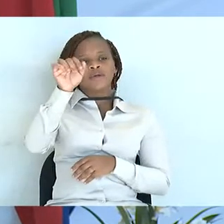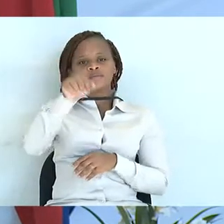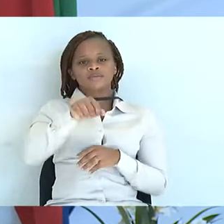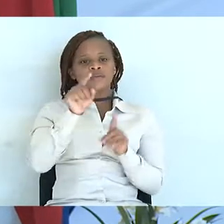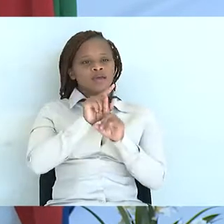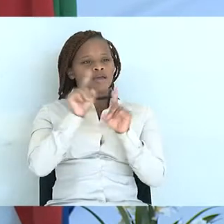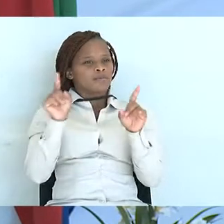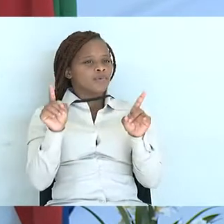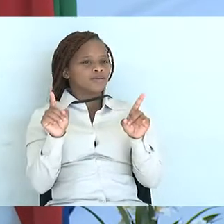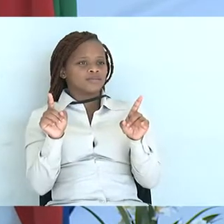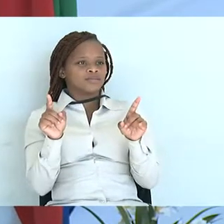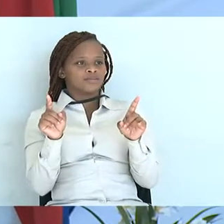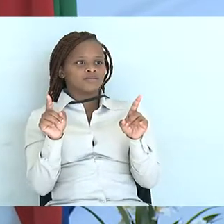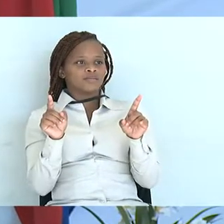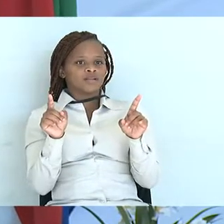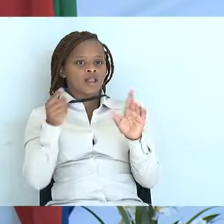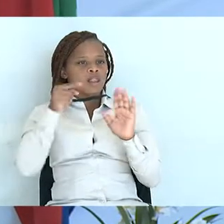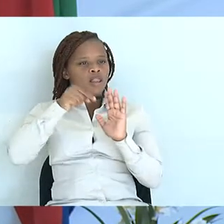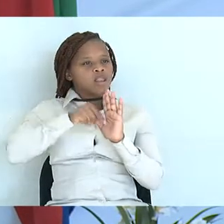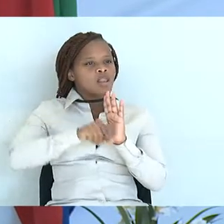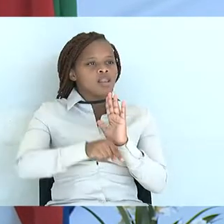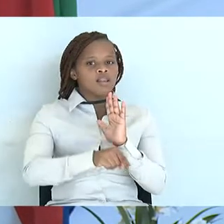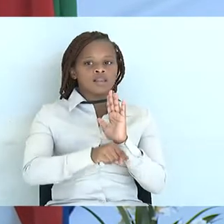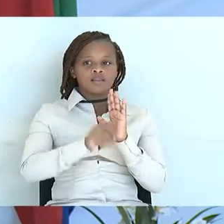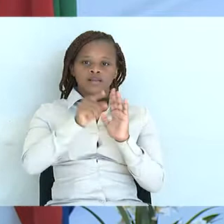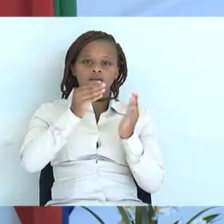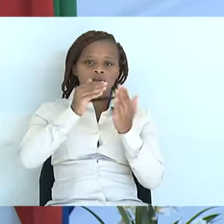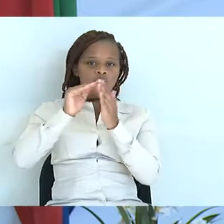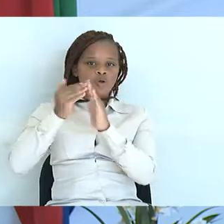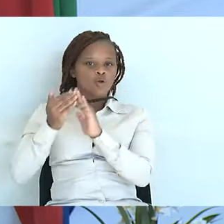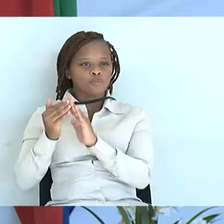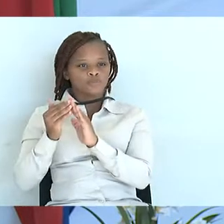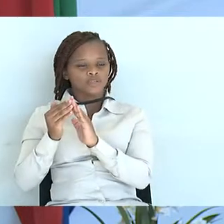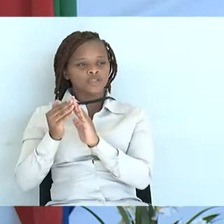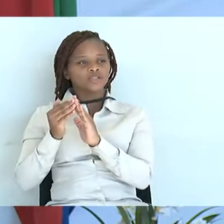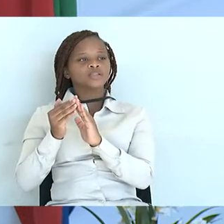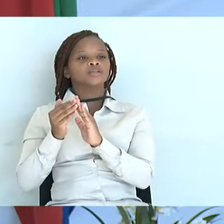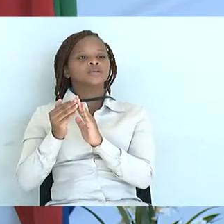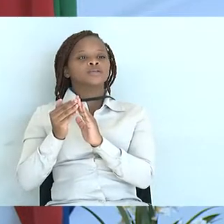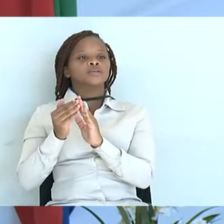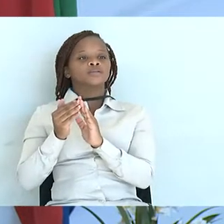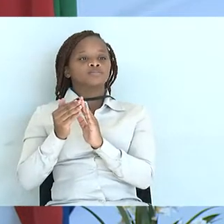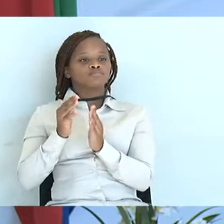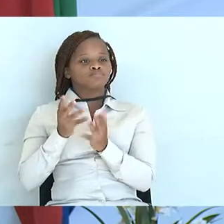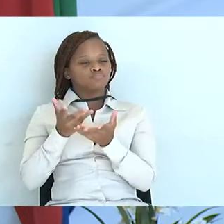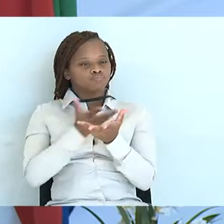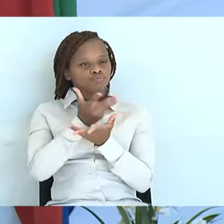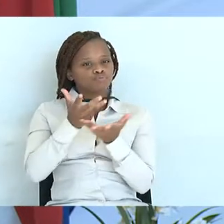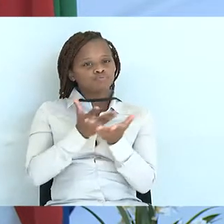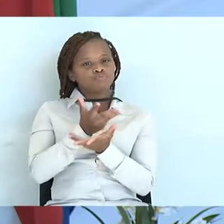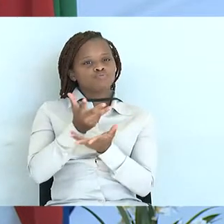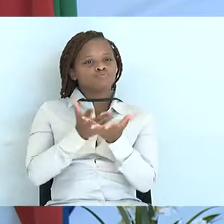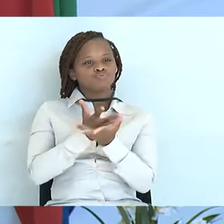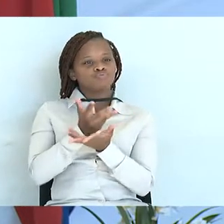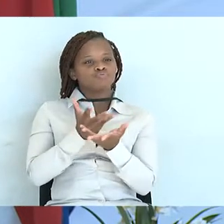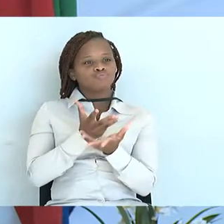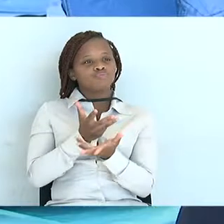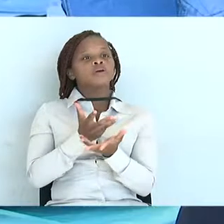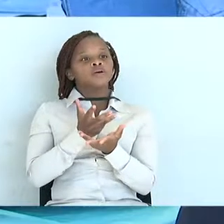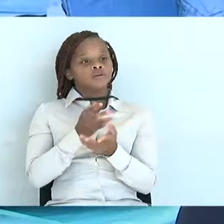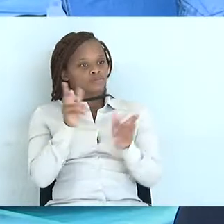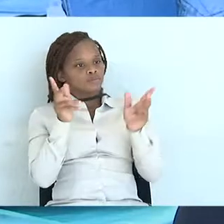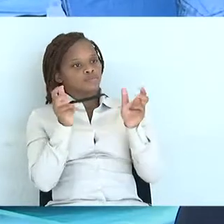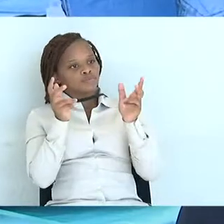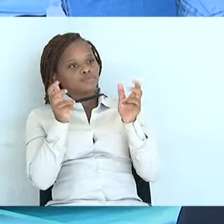down to the communities themselves and begin to get their views and work with